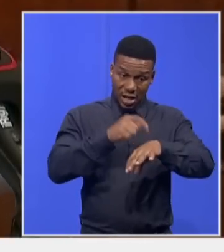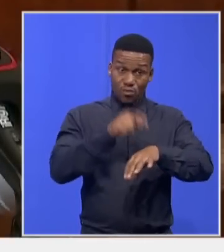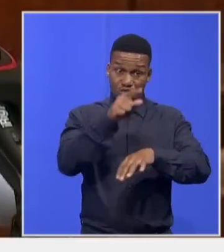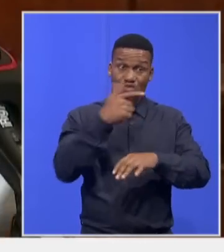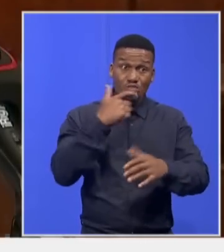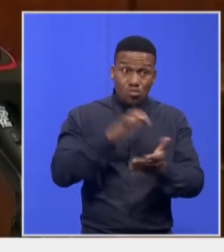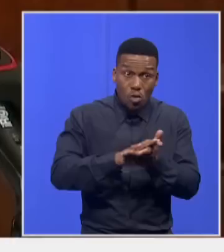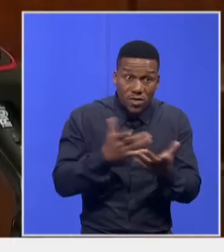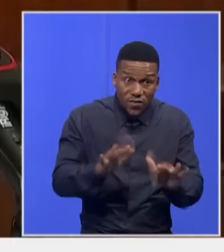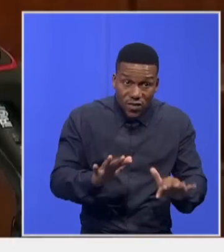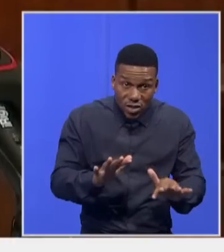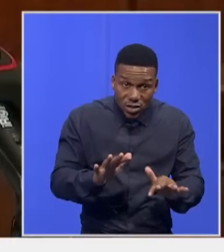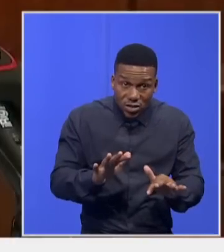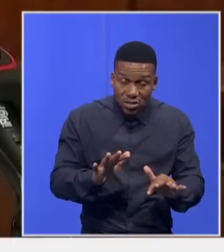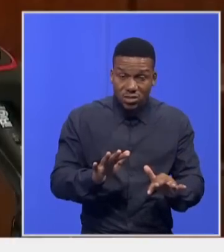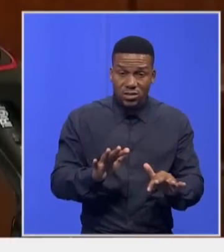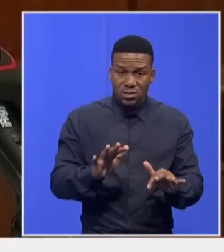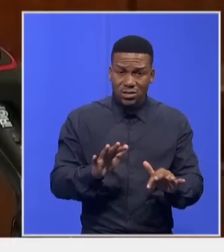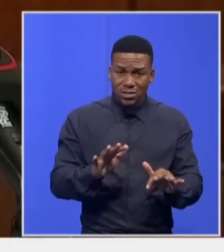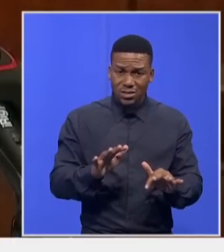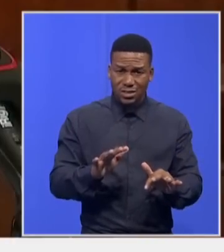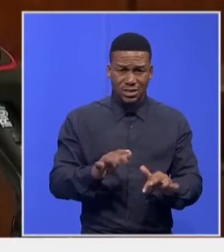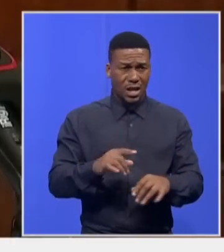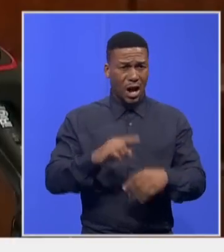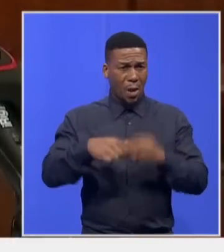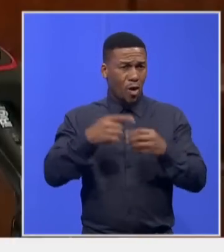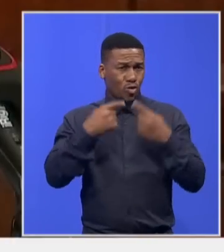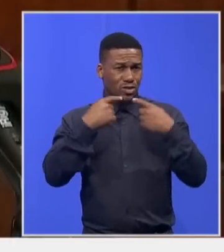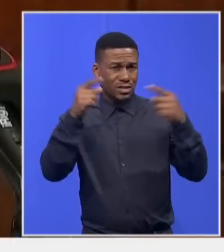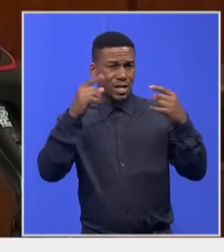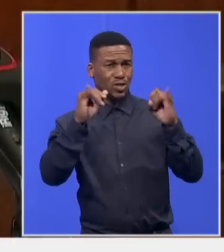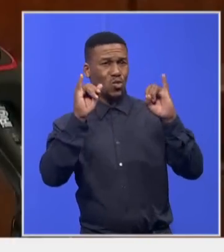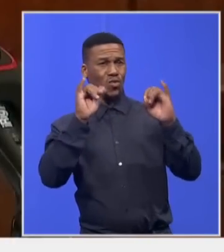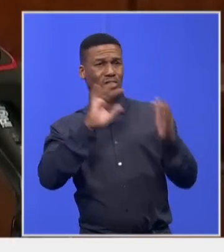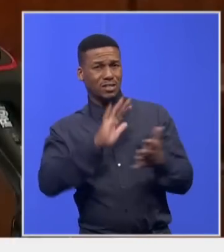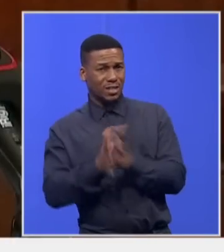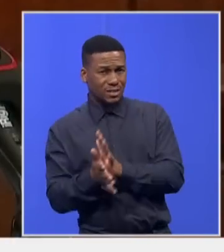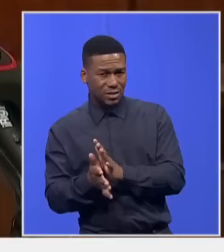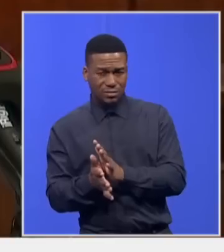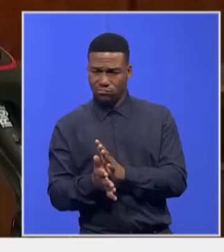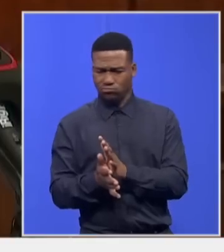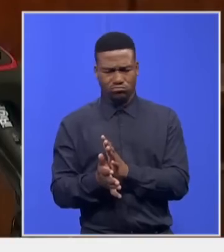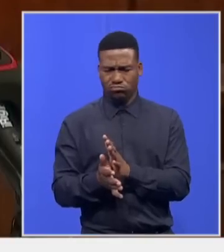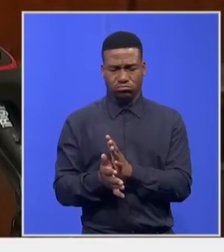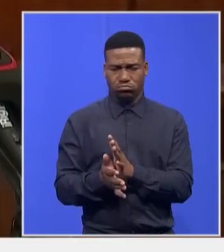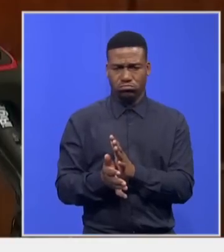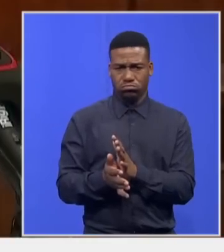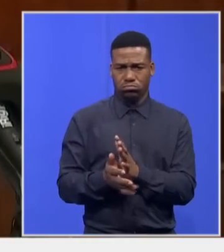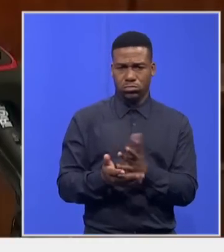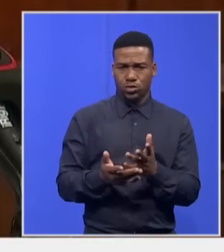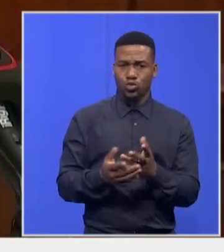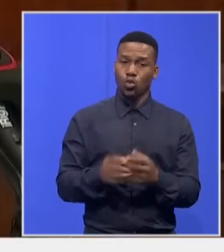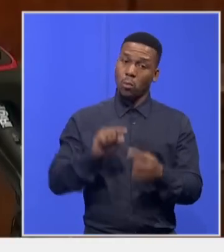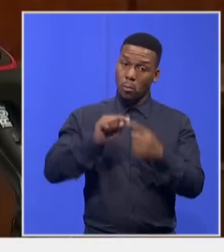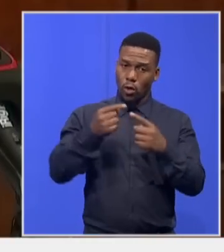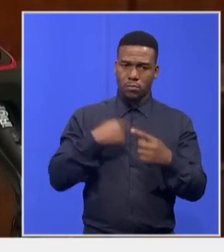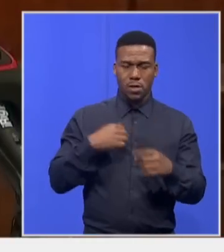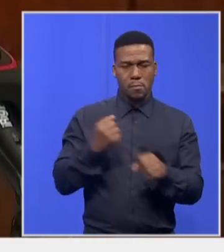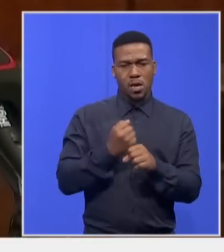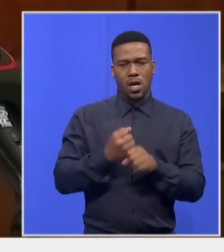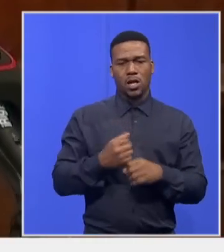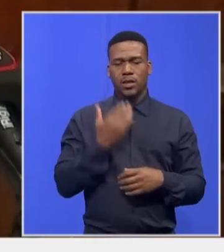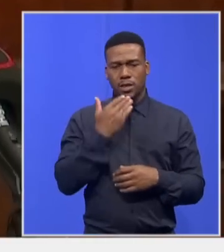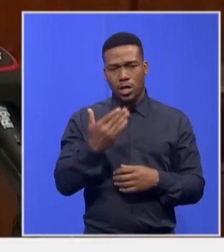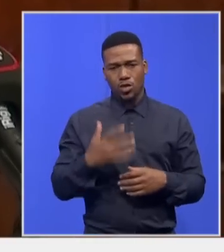with issues of state of disaster. It's got everything to do with planning. And that's the point that we're making. Thank you very much. We'll